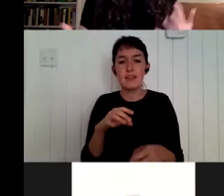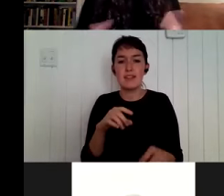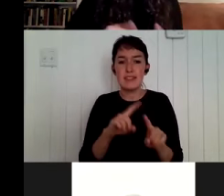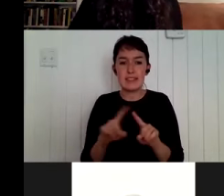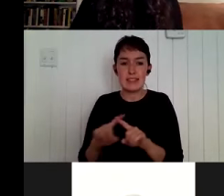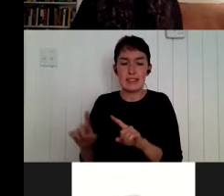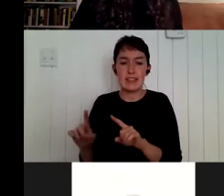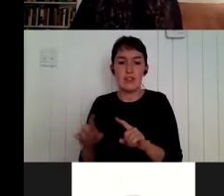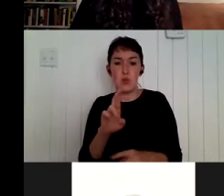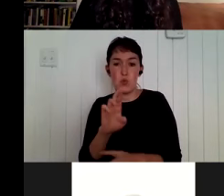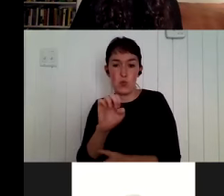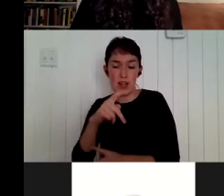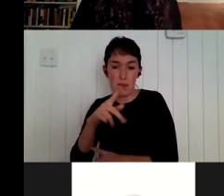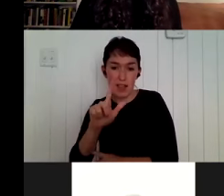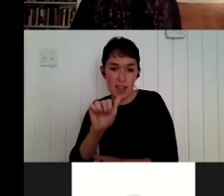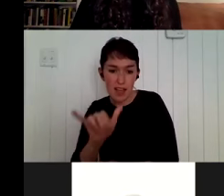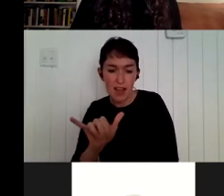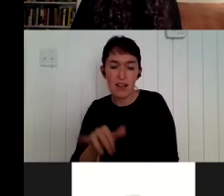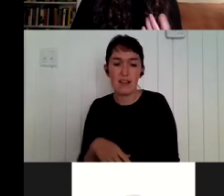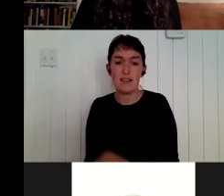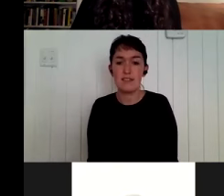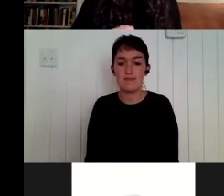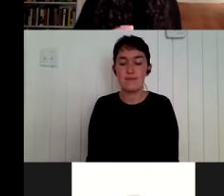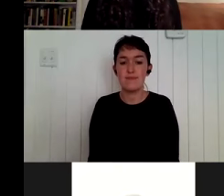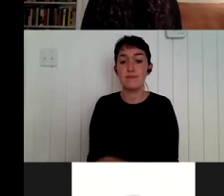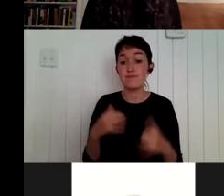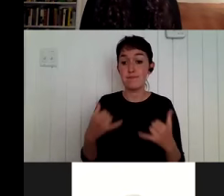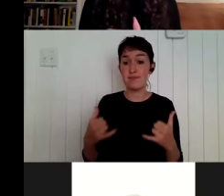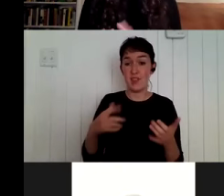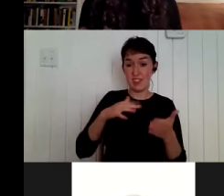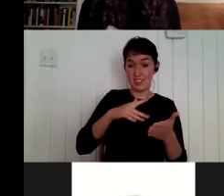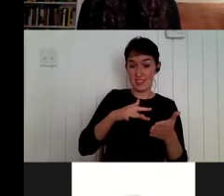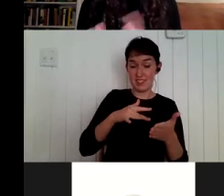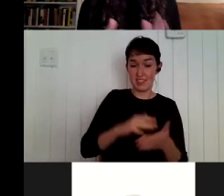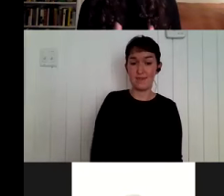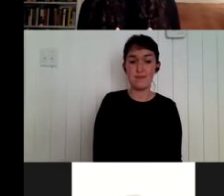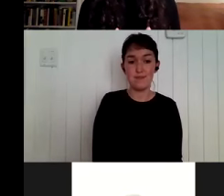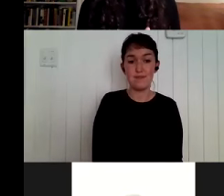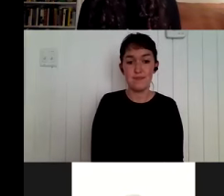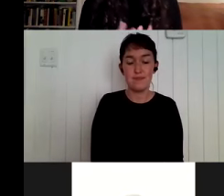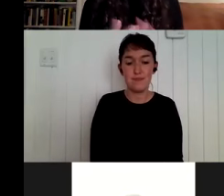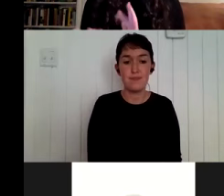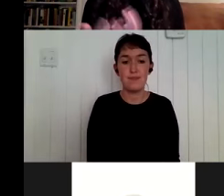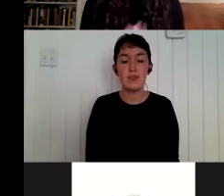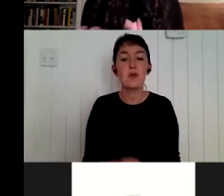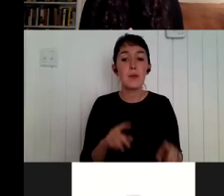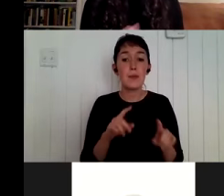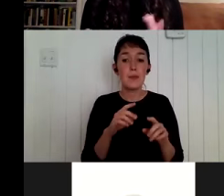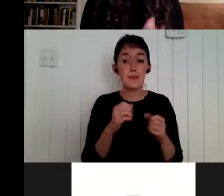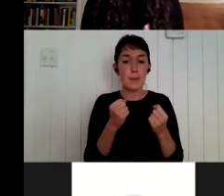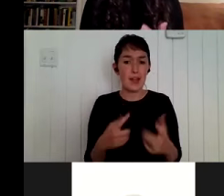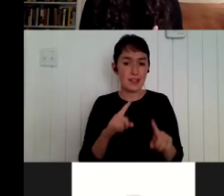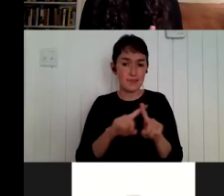an area of active research. There are a lot of theories about what dreams are for, but there's actually very